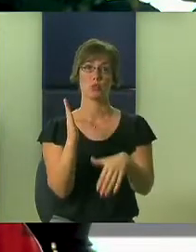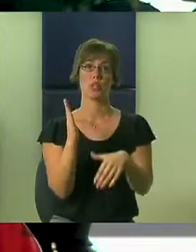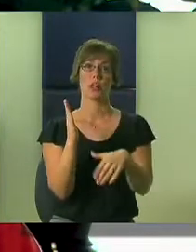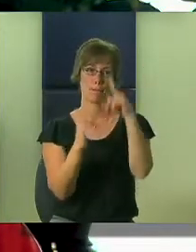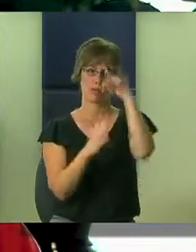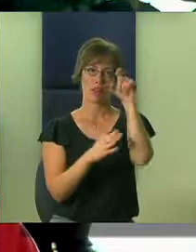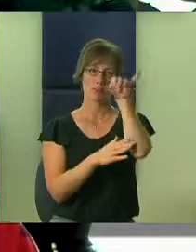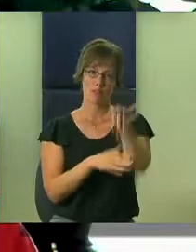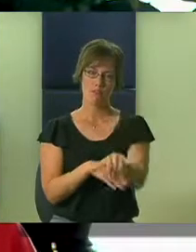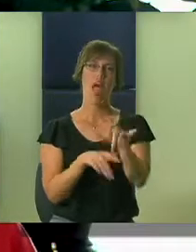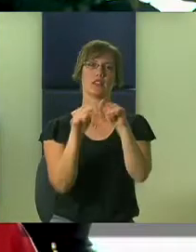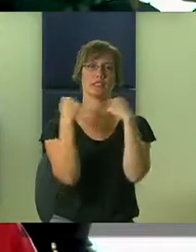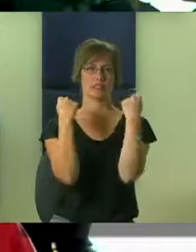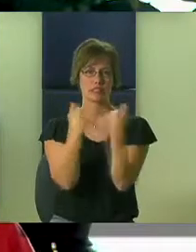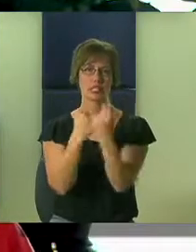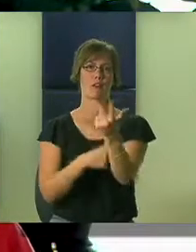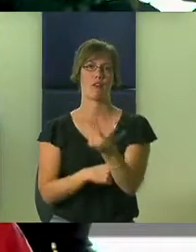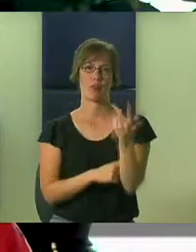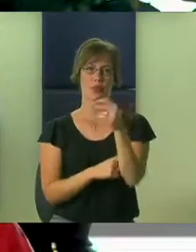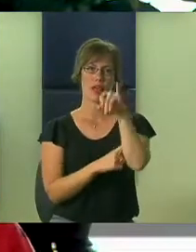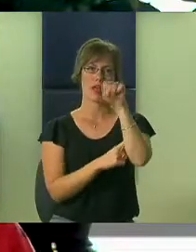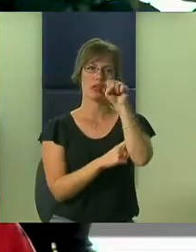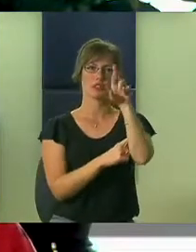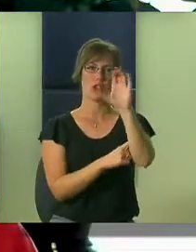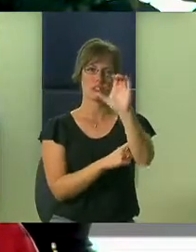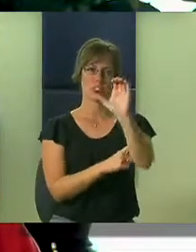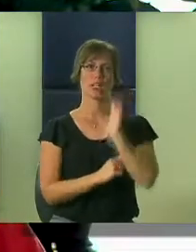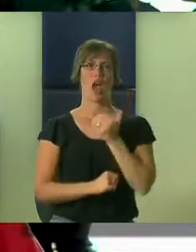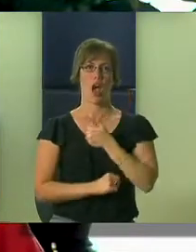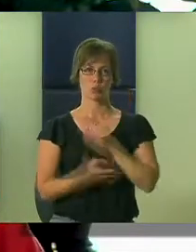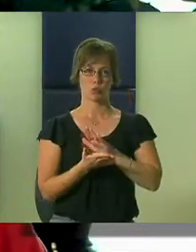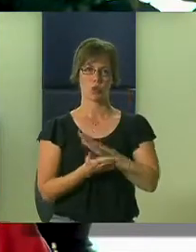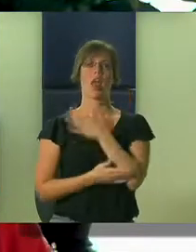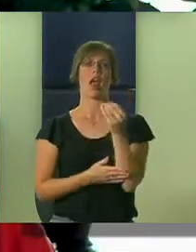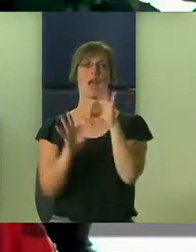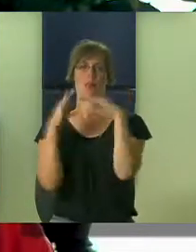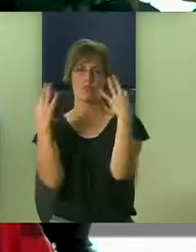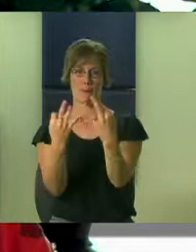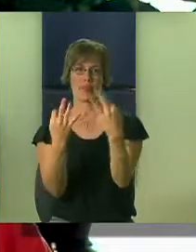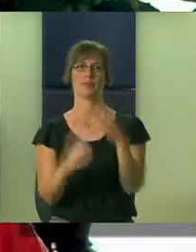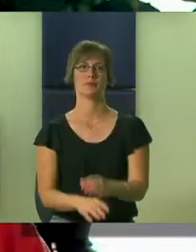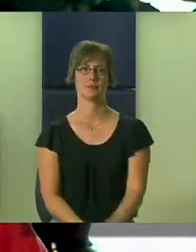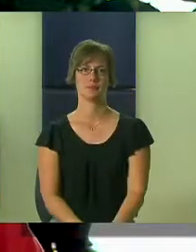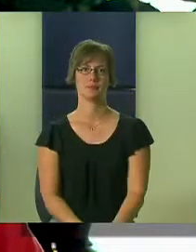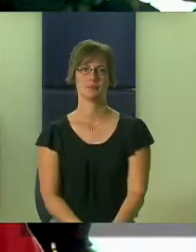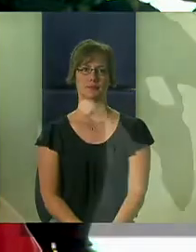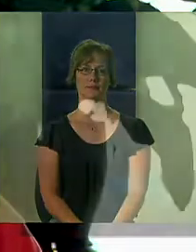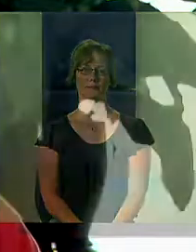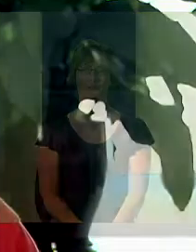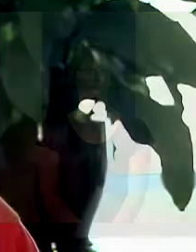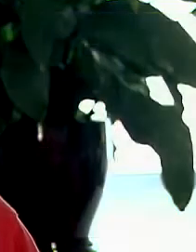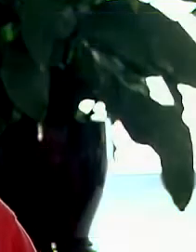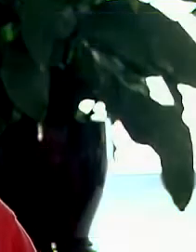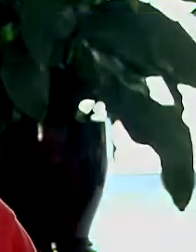well. And we found a lot of success with that student because of it being a team of 3, ISRC,